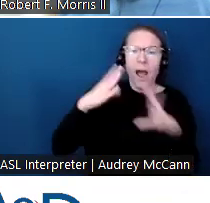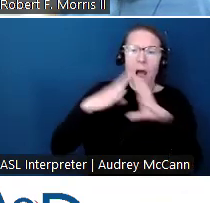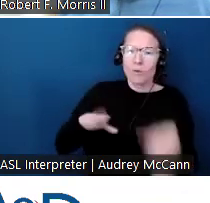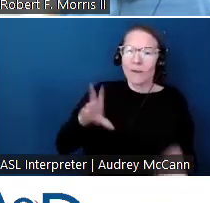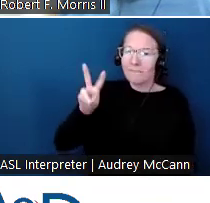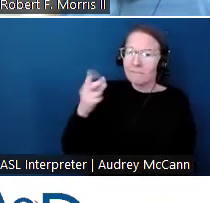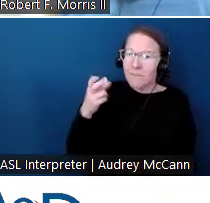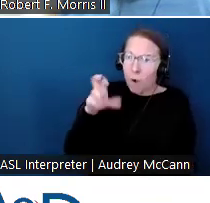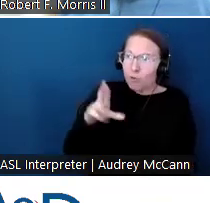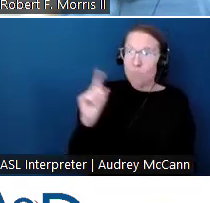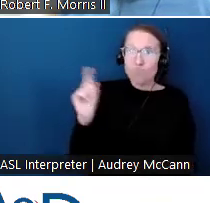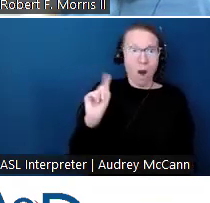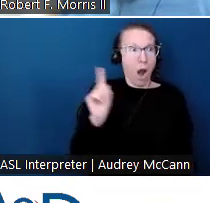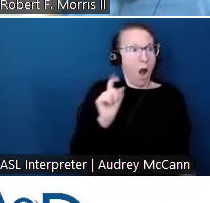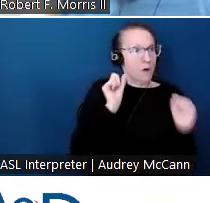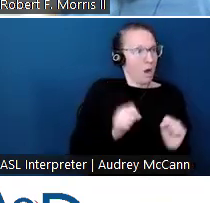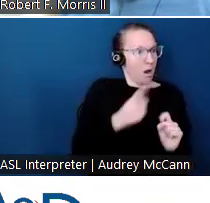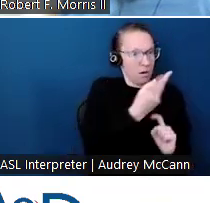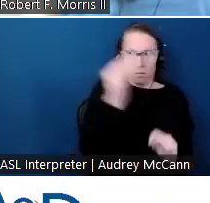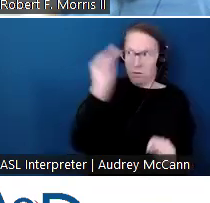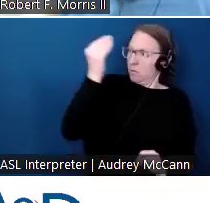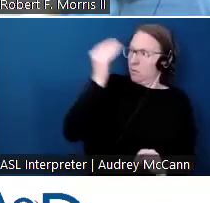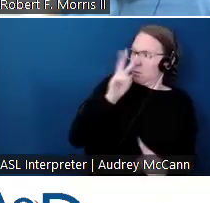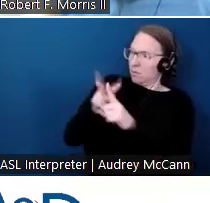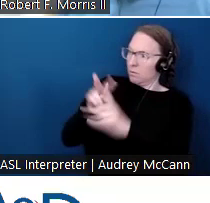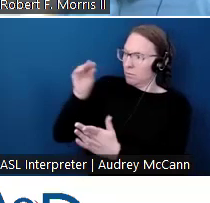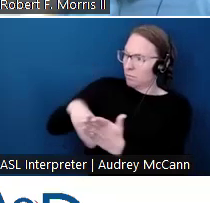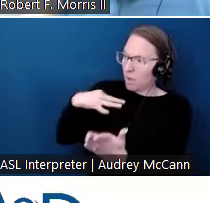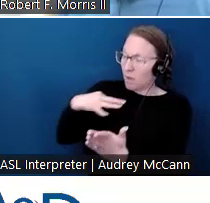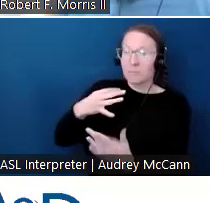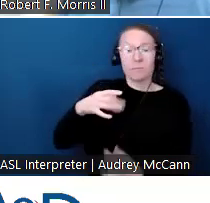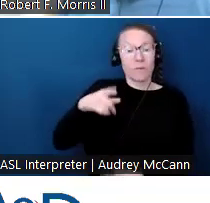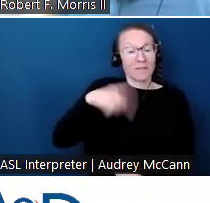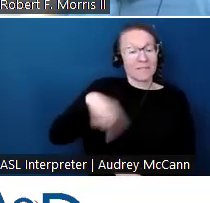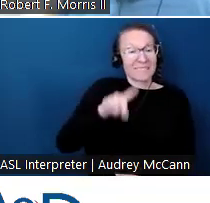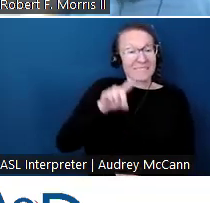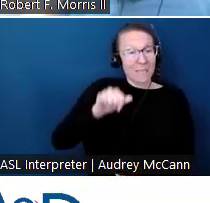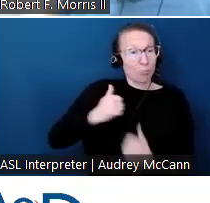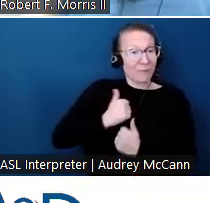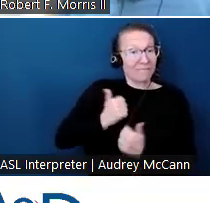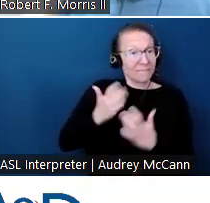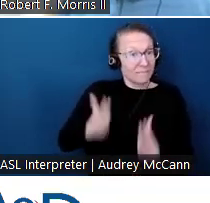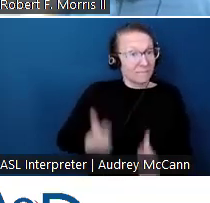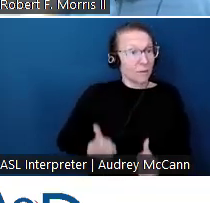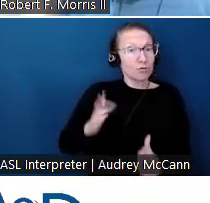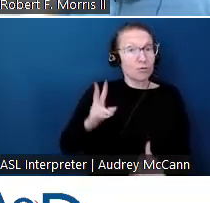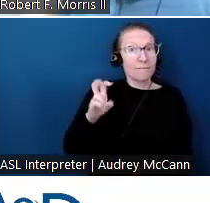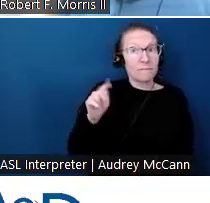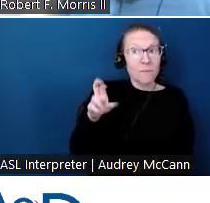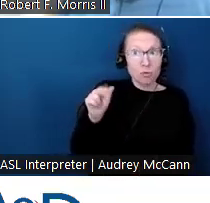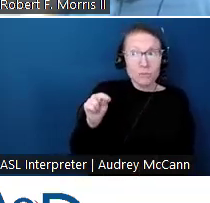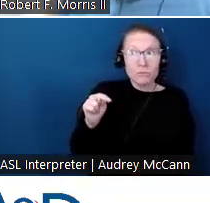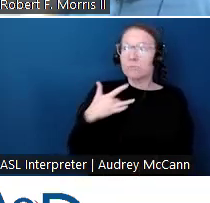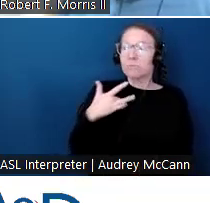where those housing vouchers can be used, especially our disabled veterans who are usually our